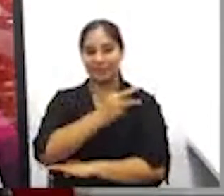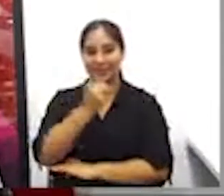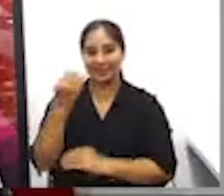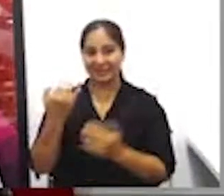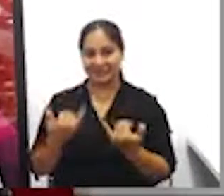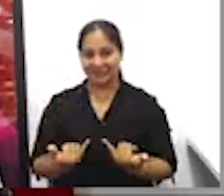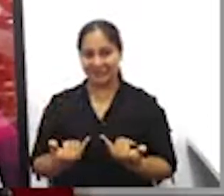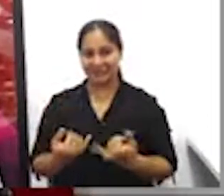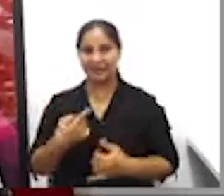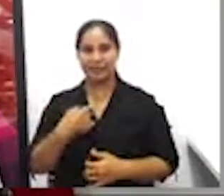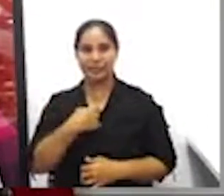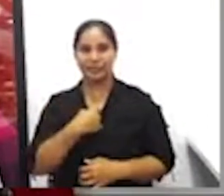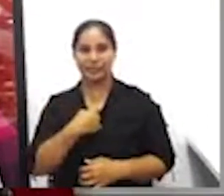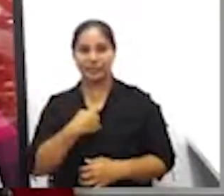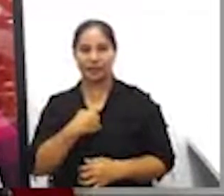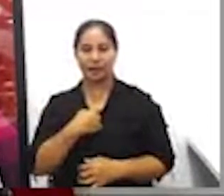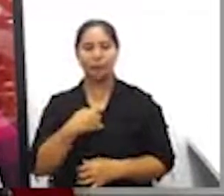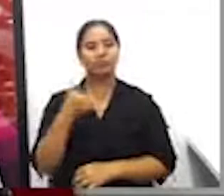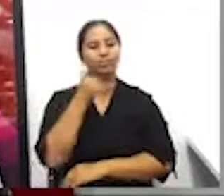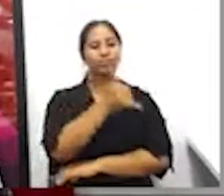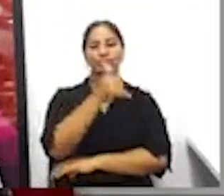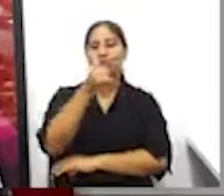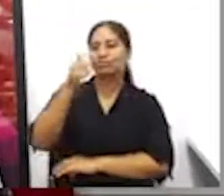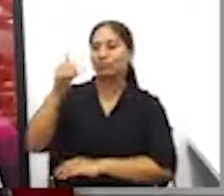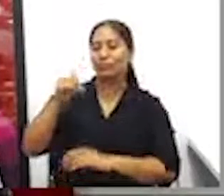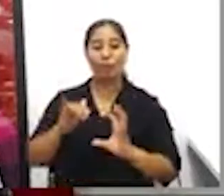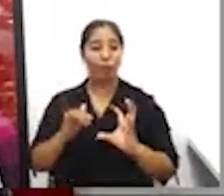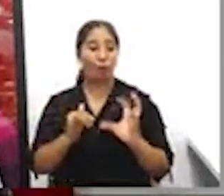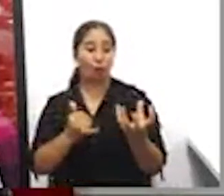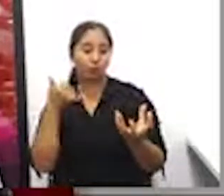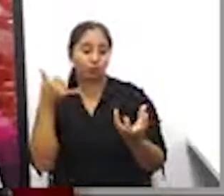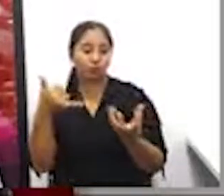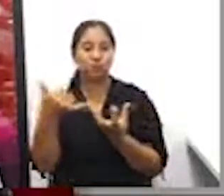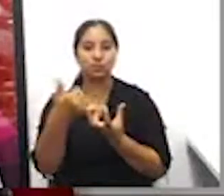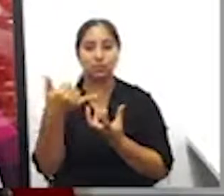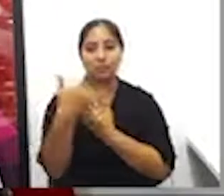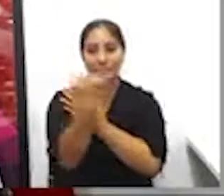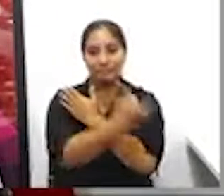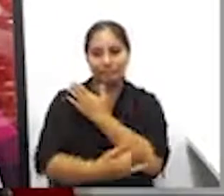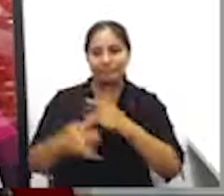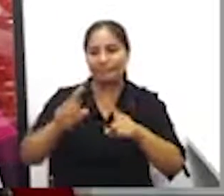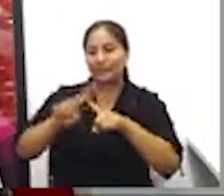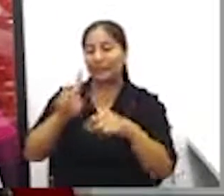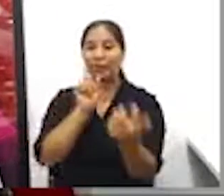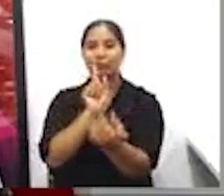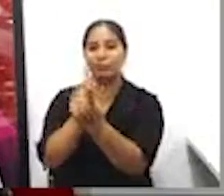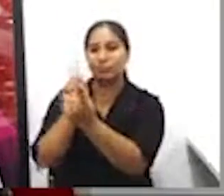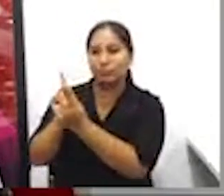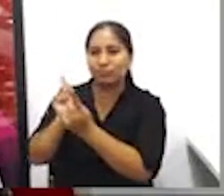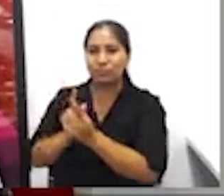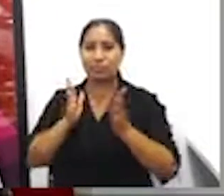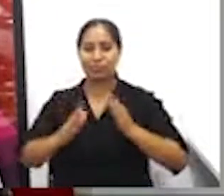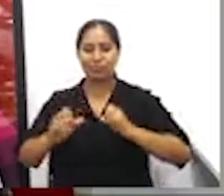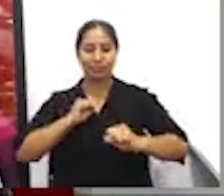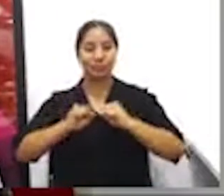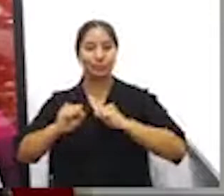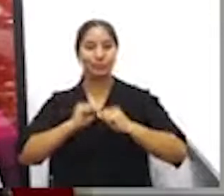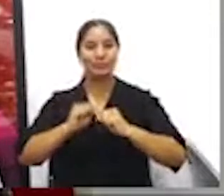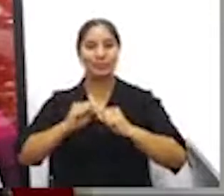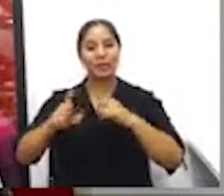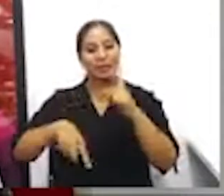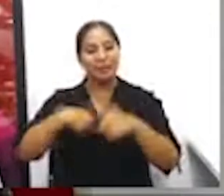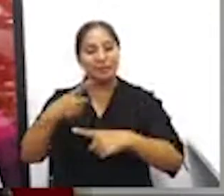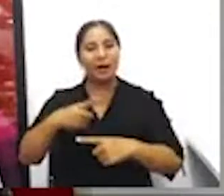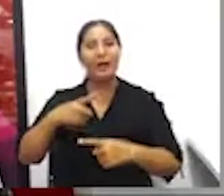and I try to meet with young people everywhere I go. And YSEALI is just such a